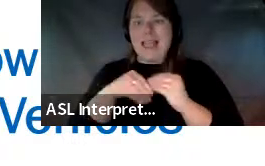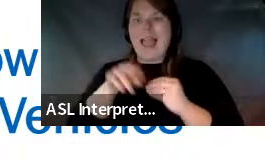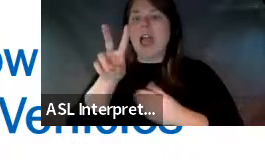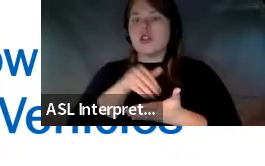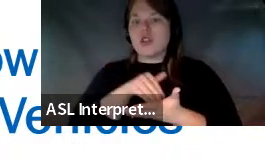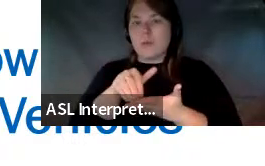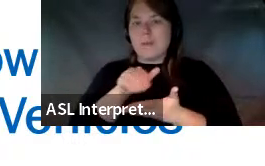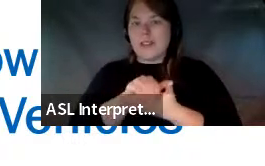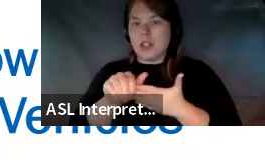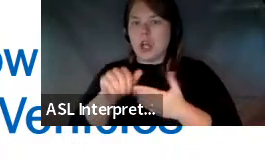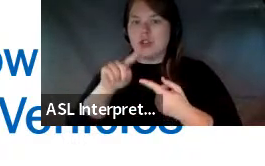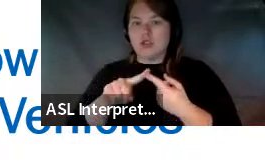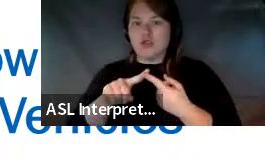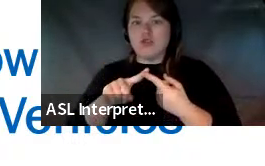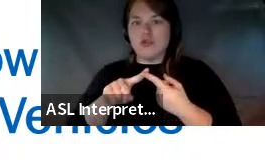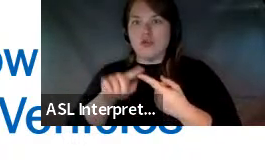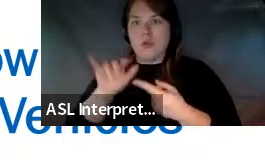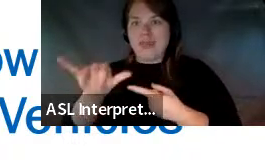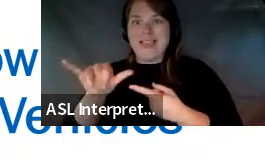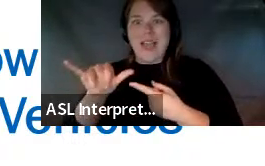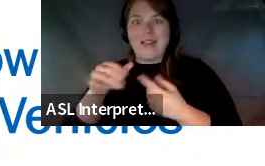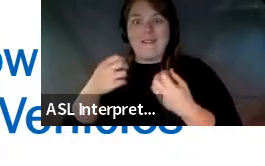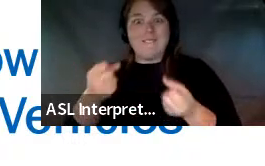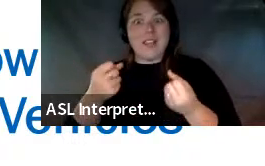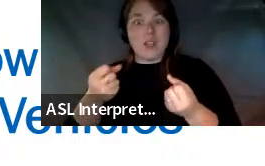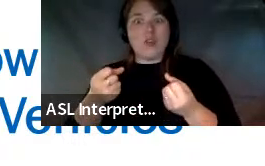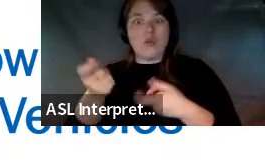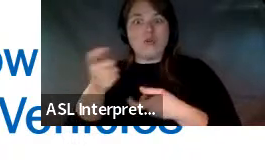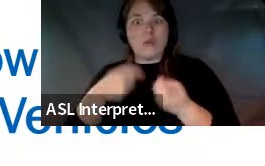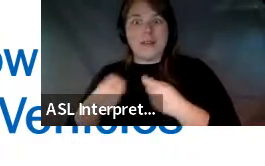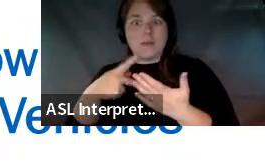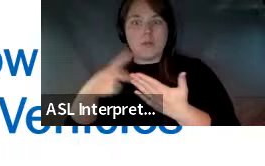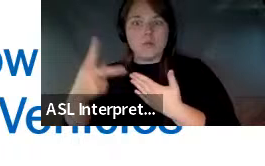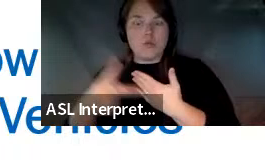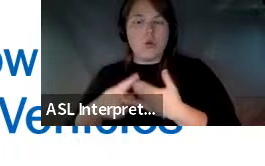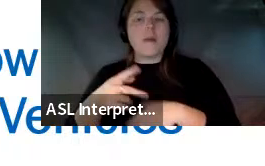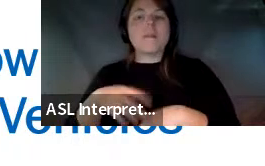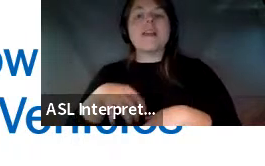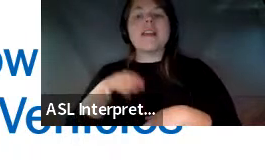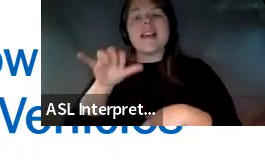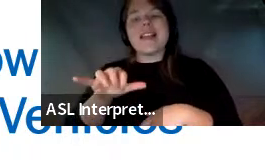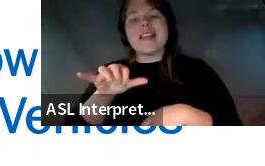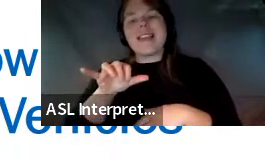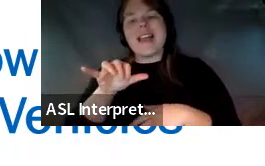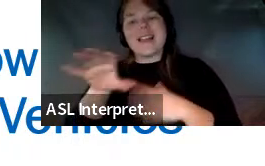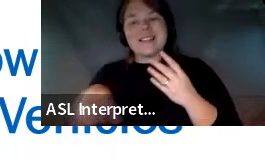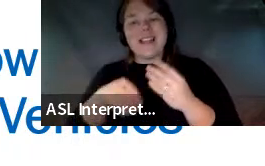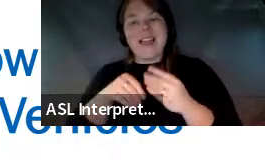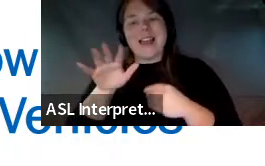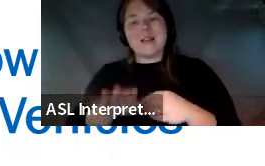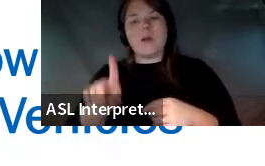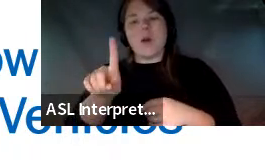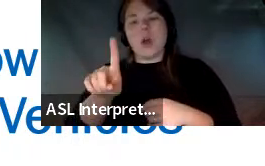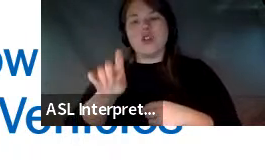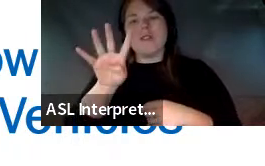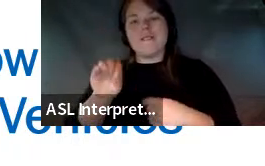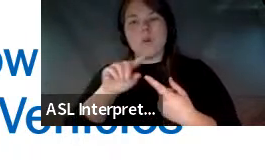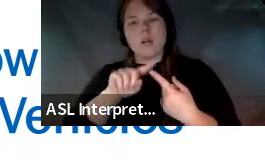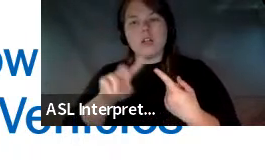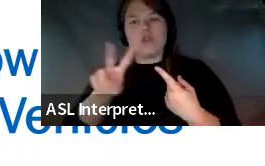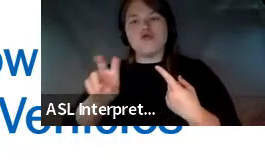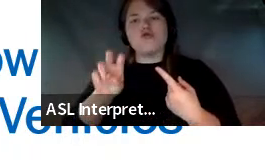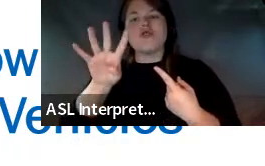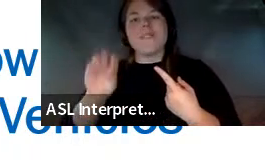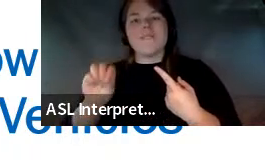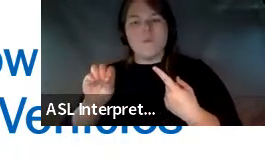passenger vehicle replacement program, which, as a reminder, is about approximately adding 140 to 240 Stockton